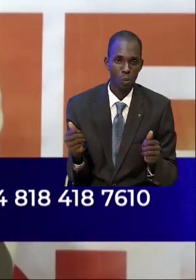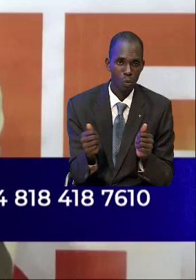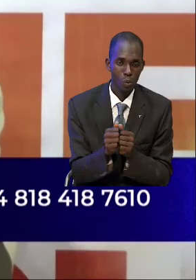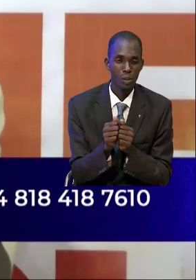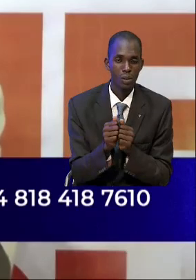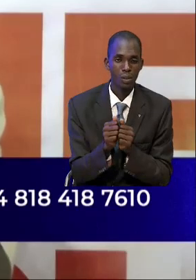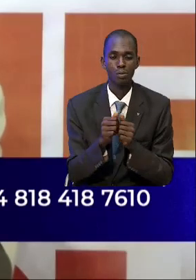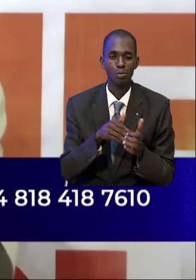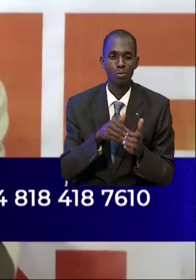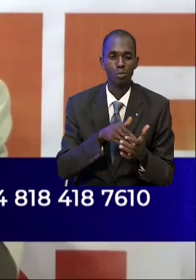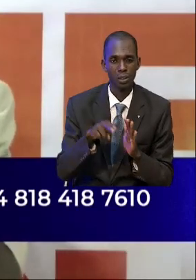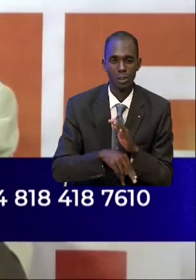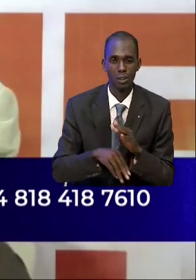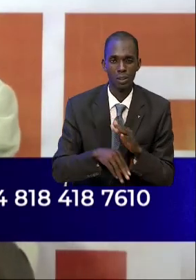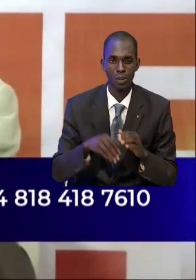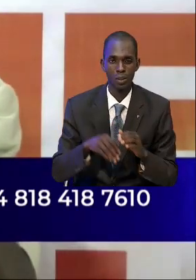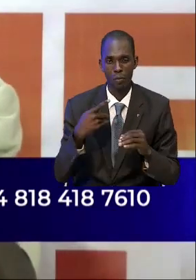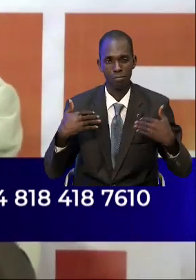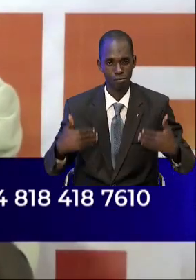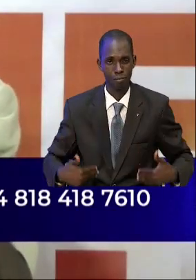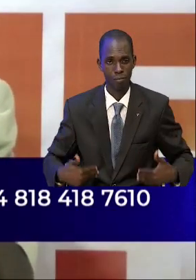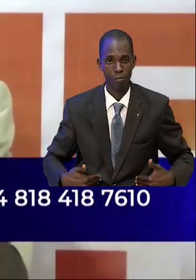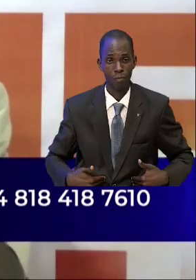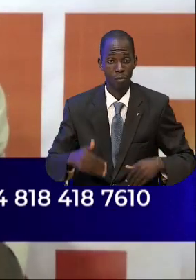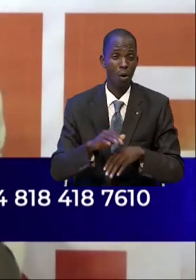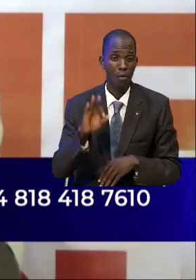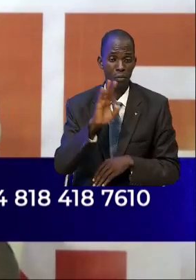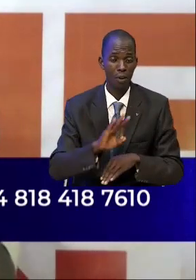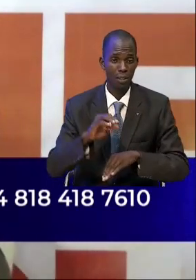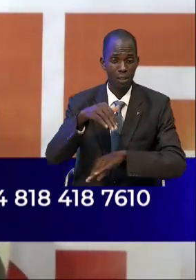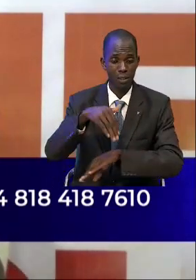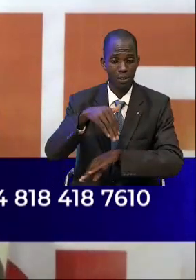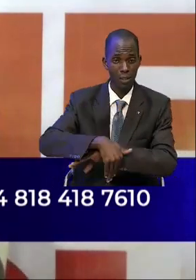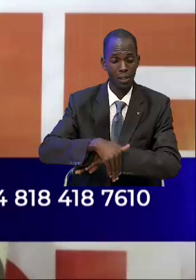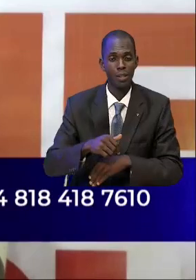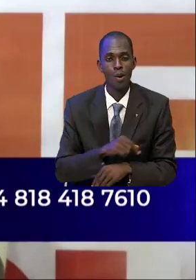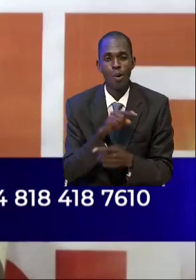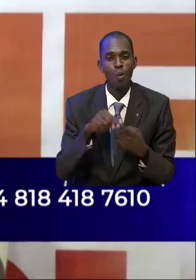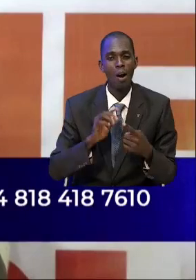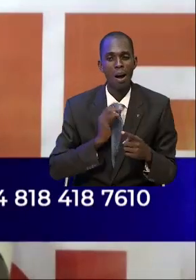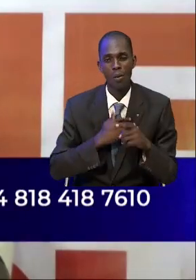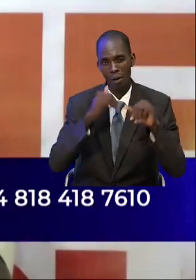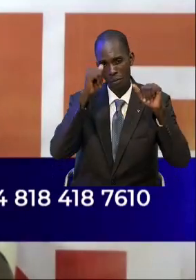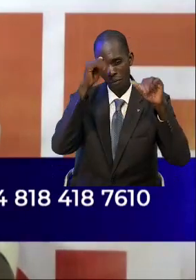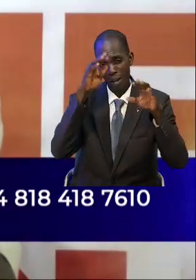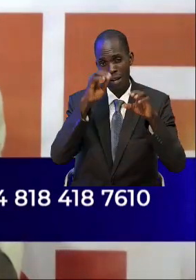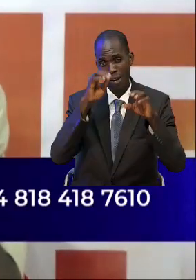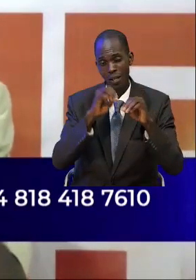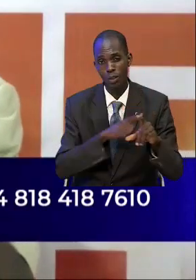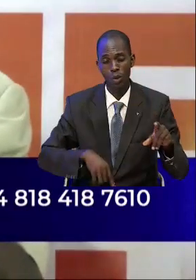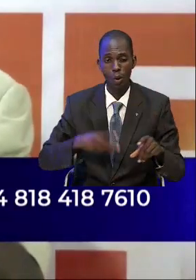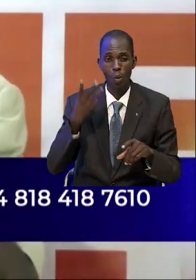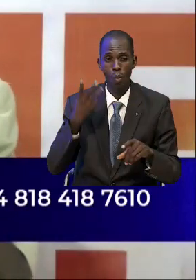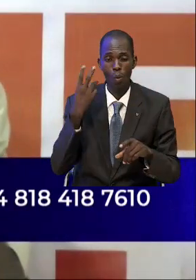ago with accompanying weakness of the body. On Friday's